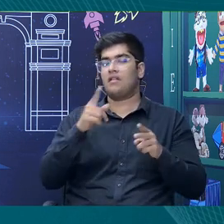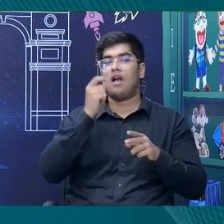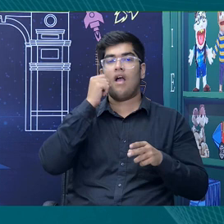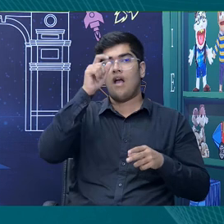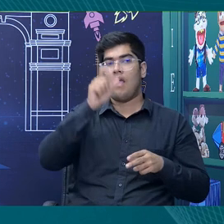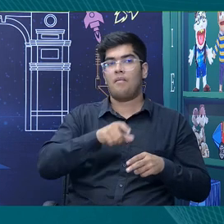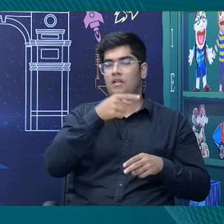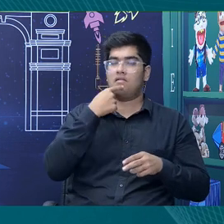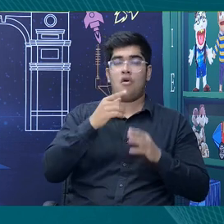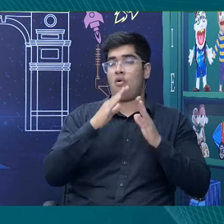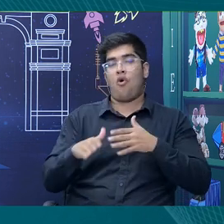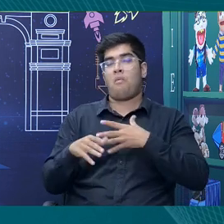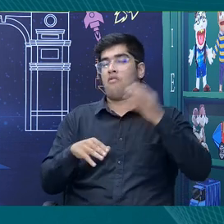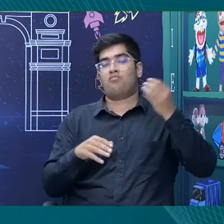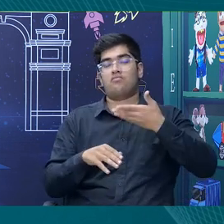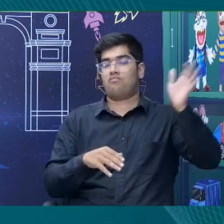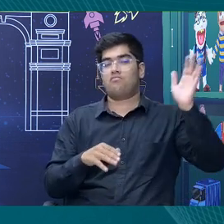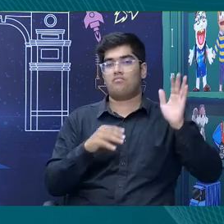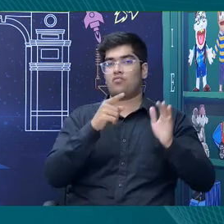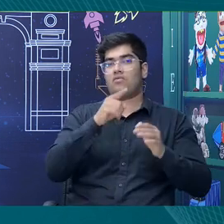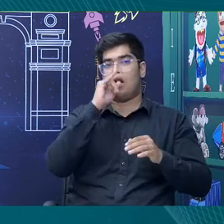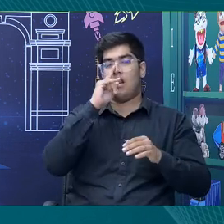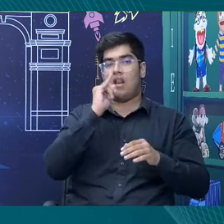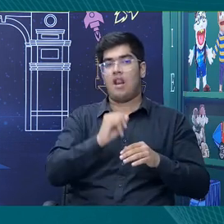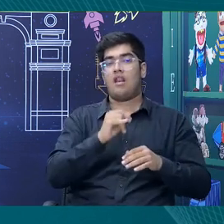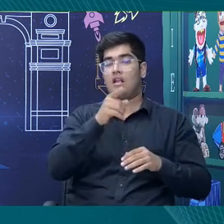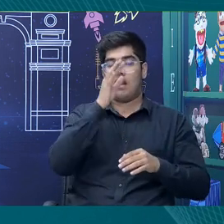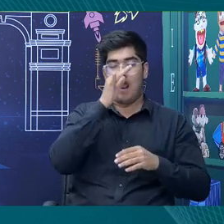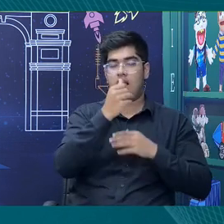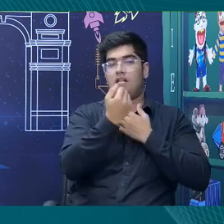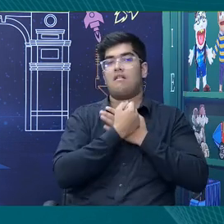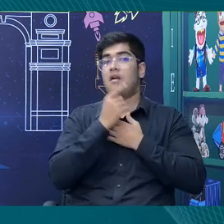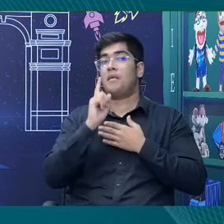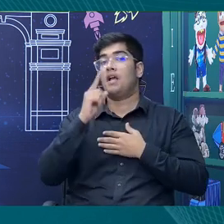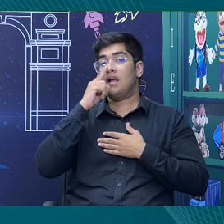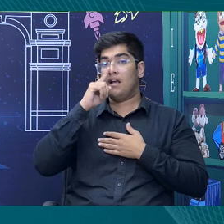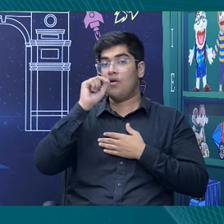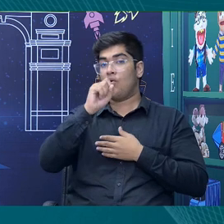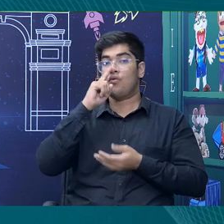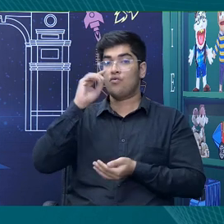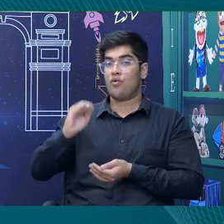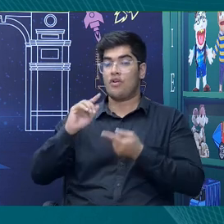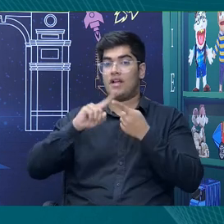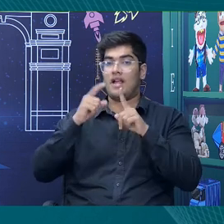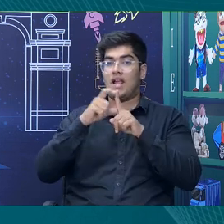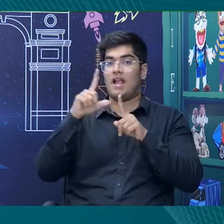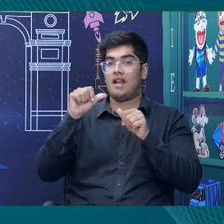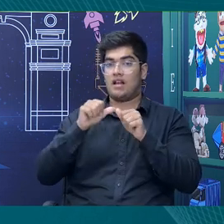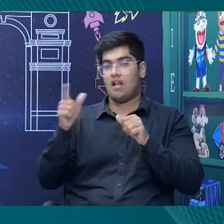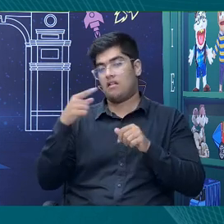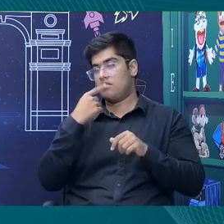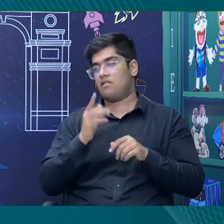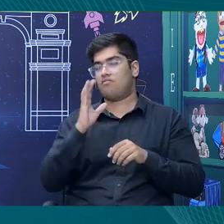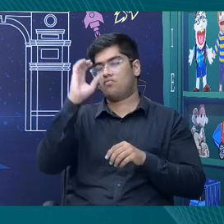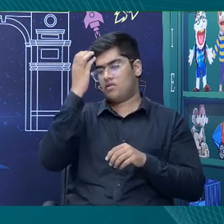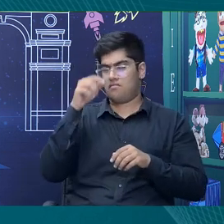leave the home immediately, my property immediately, you cheated me. While Adla says, let us, you know, ask him to stay for Christmas. So,